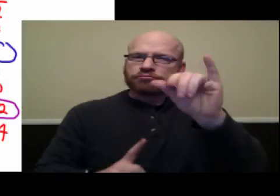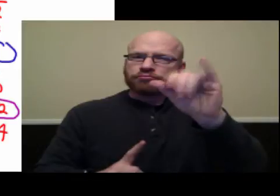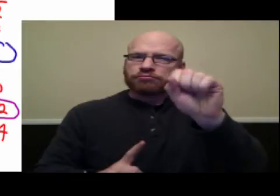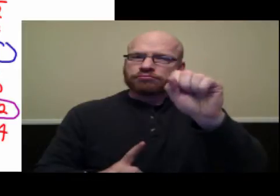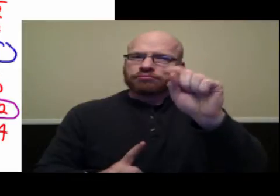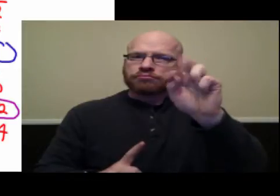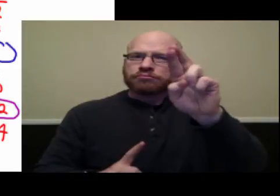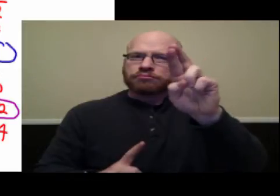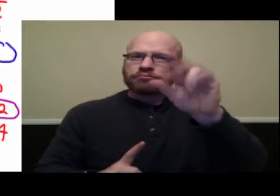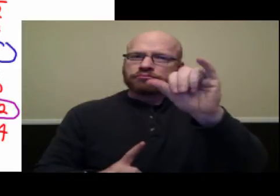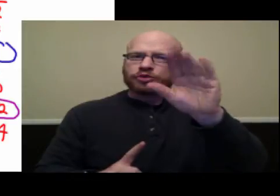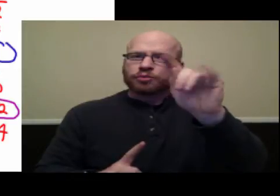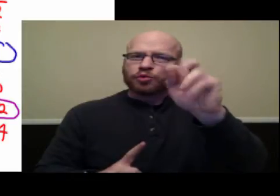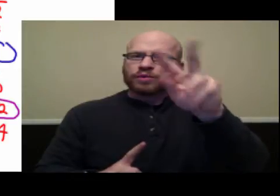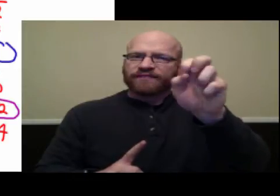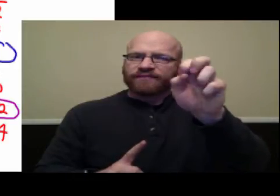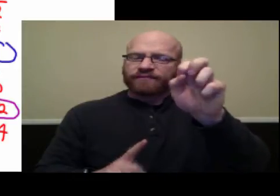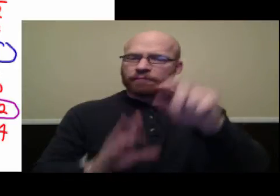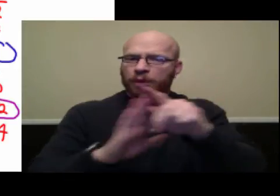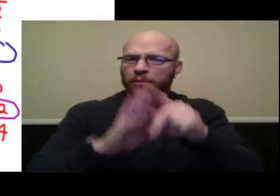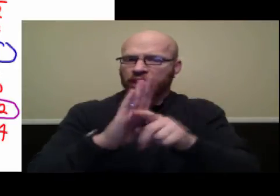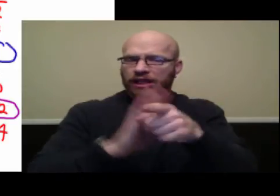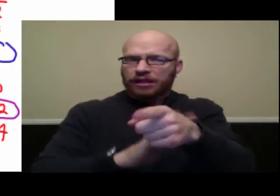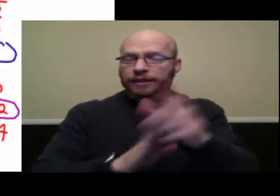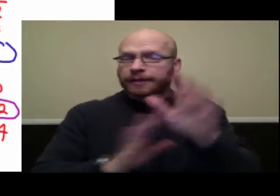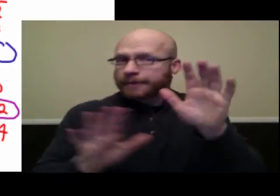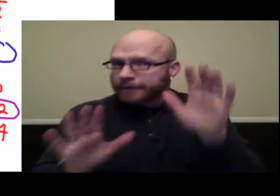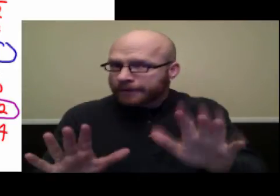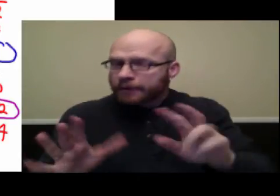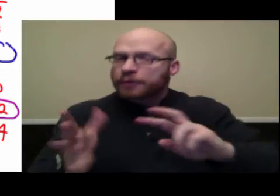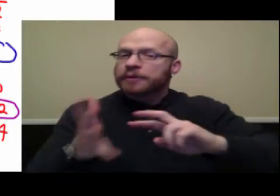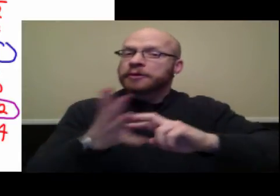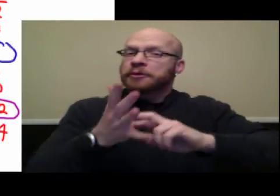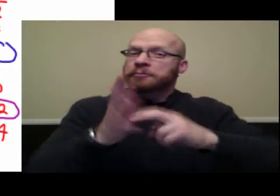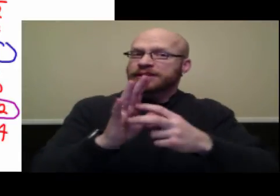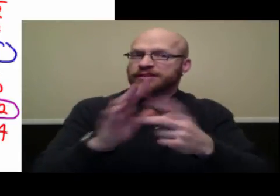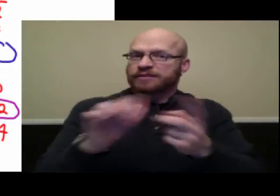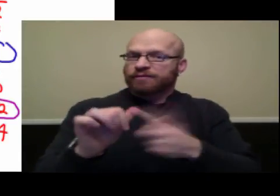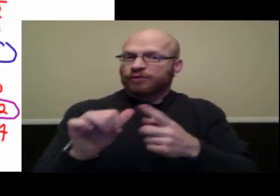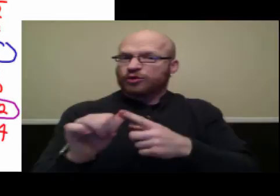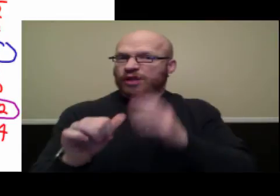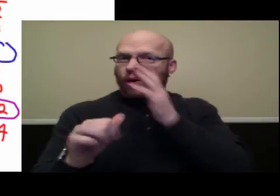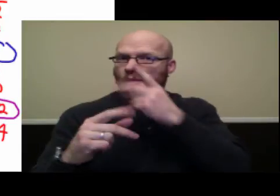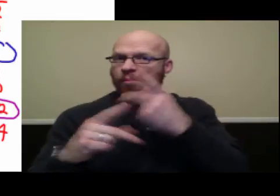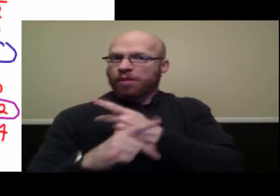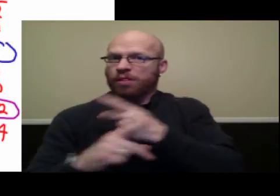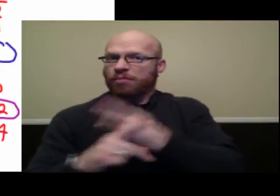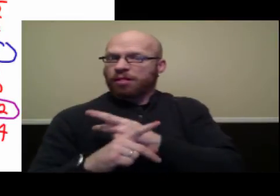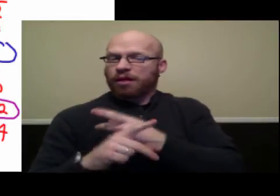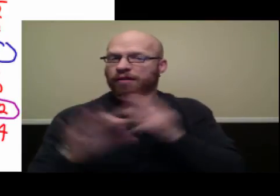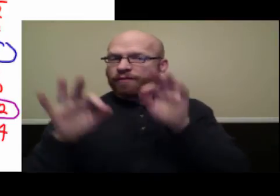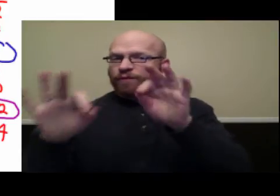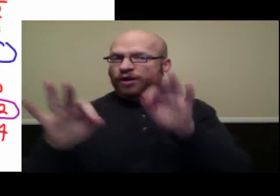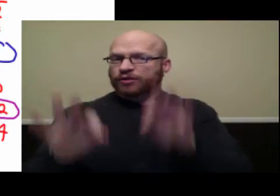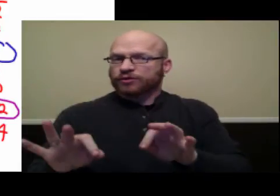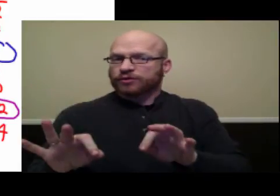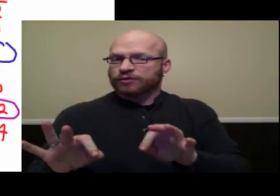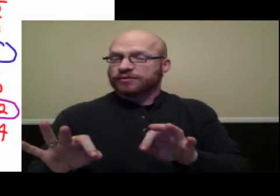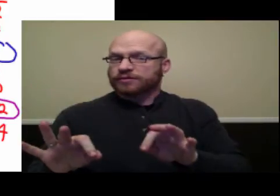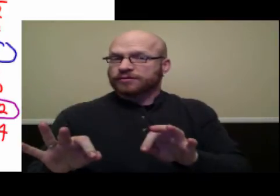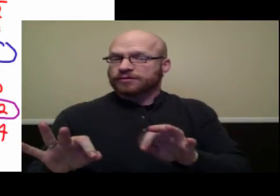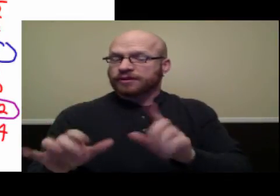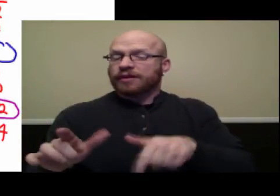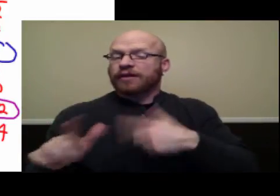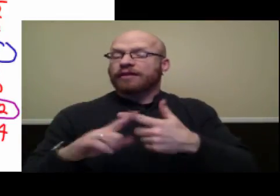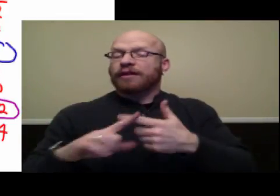In the past, we'd want to distribute that 5 sixth or the number in front of the parentheses, but we're going to multiply the fractions here